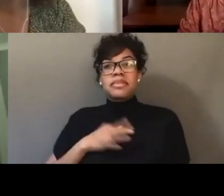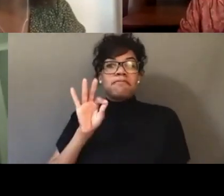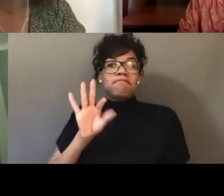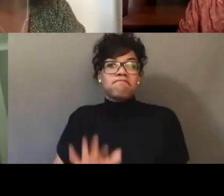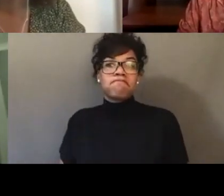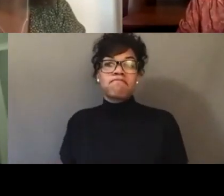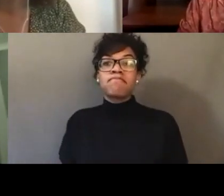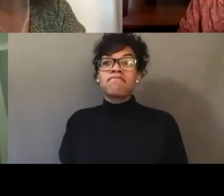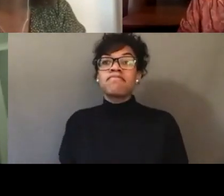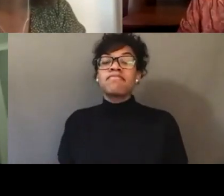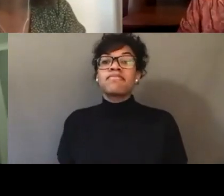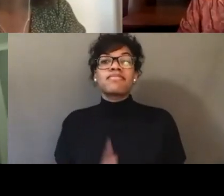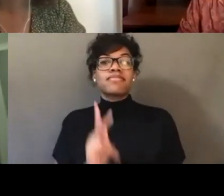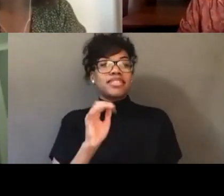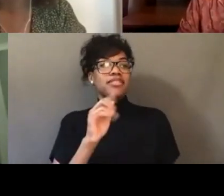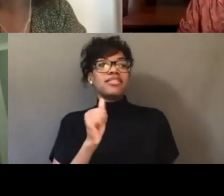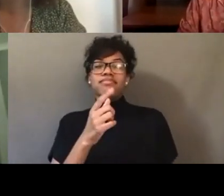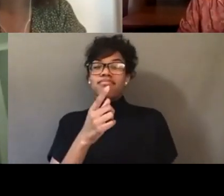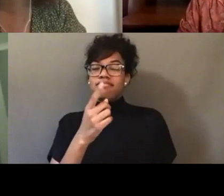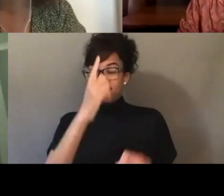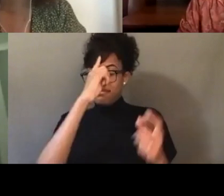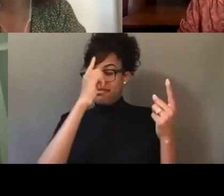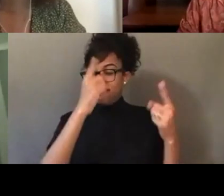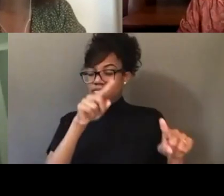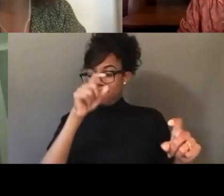That's exactly what I was going to say.